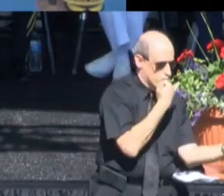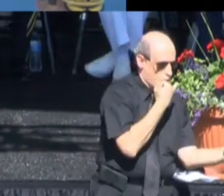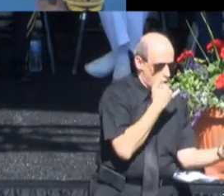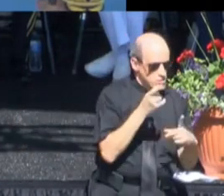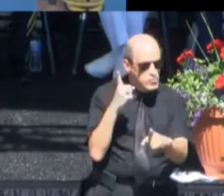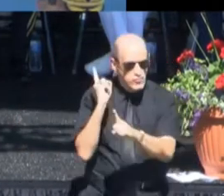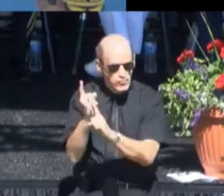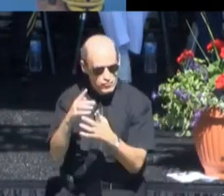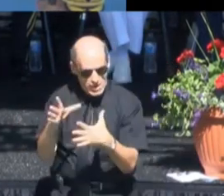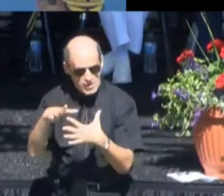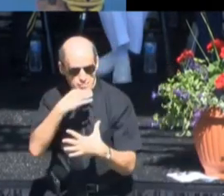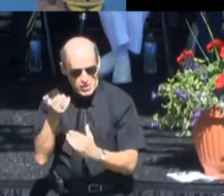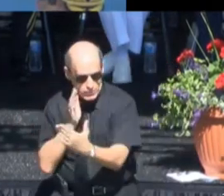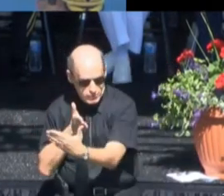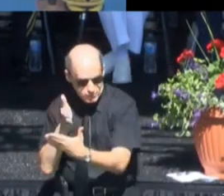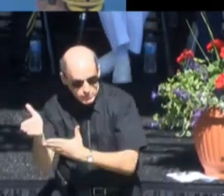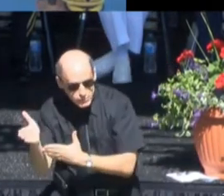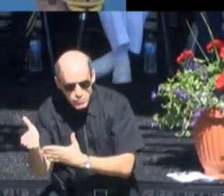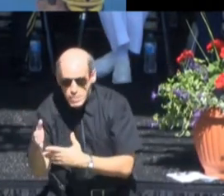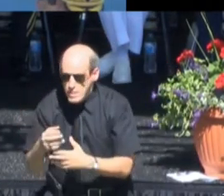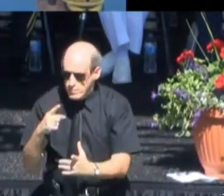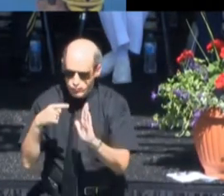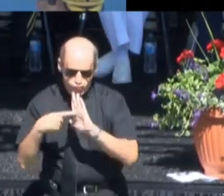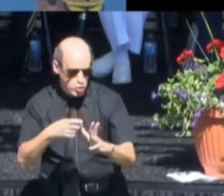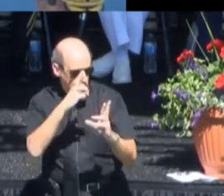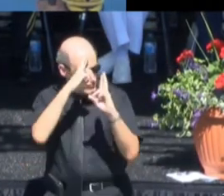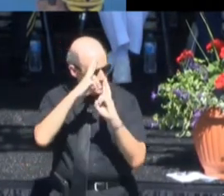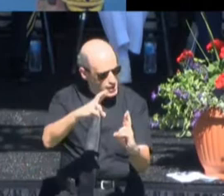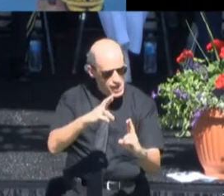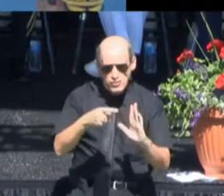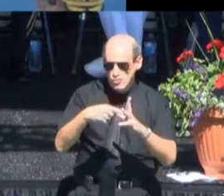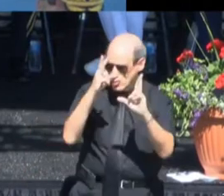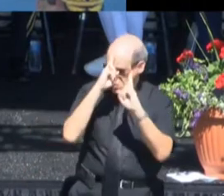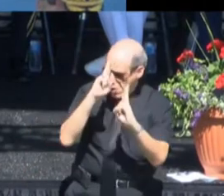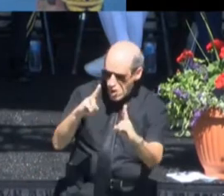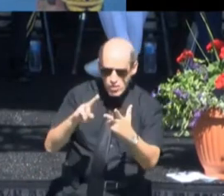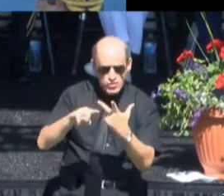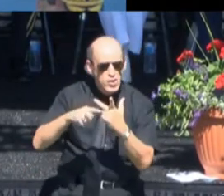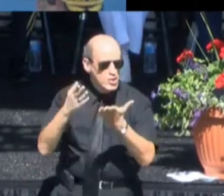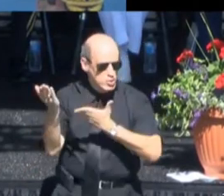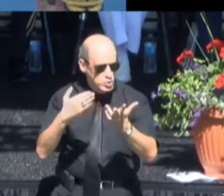to exemplify the values of respect, honor, and service.